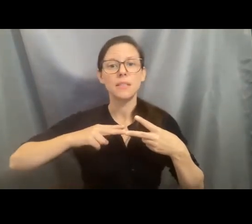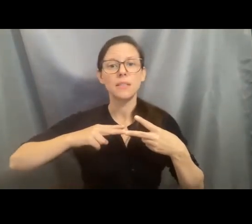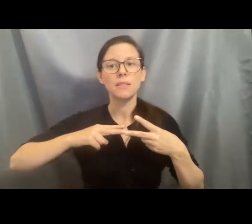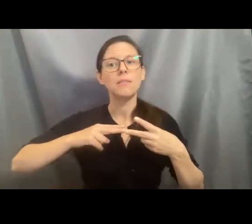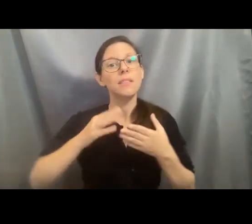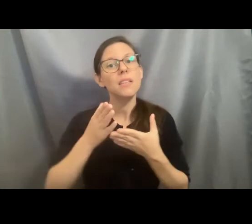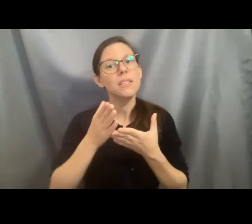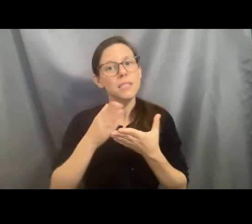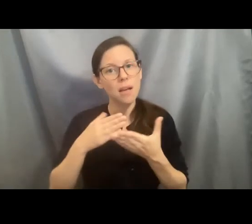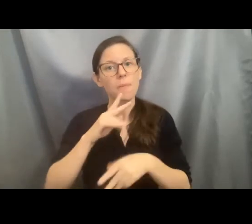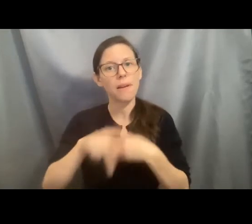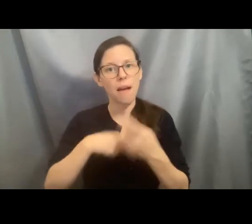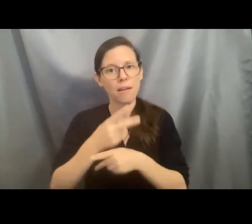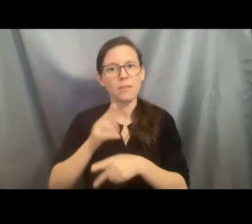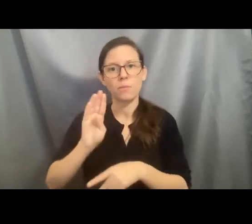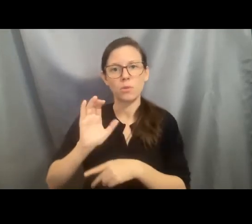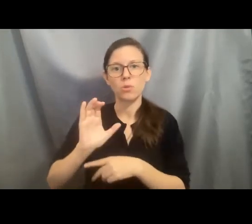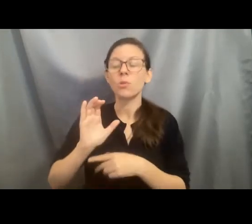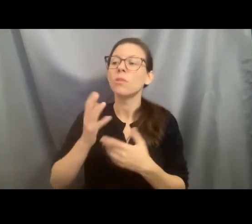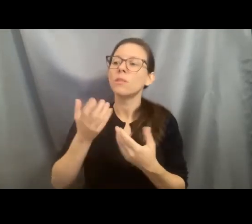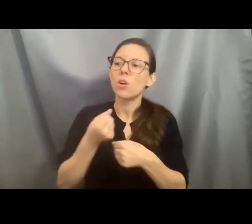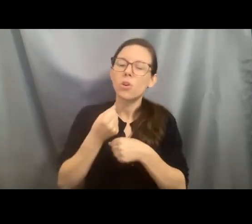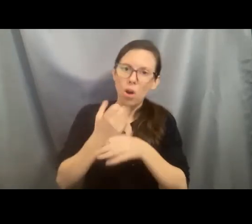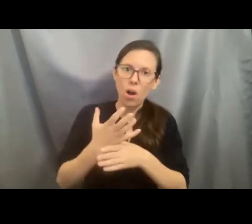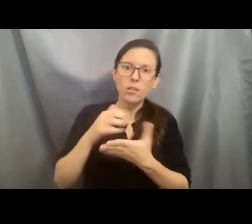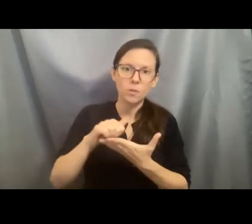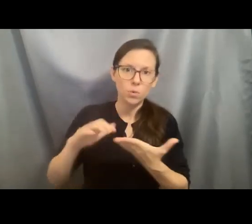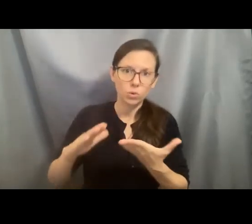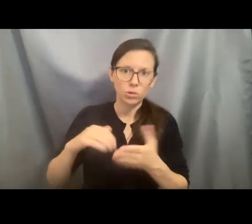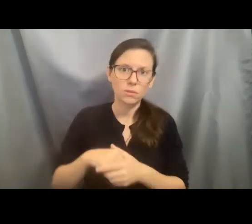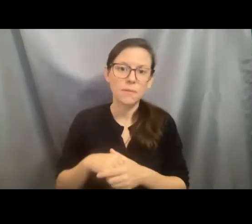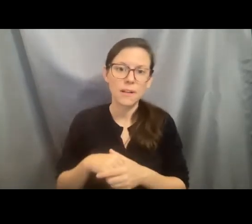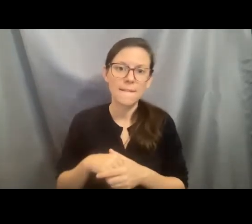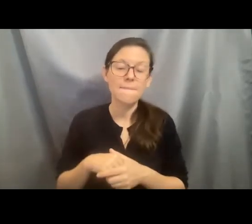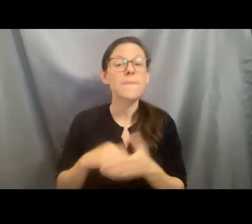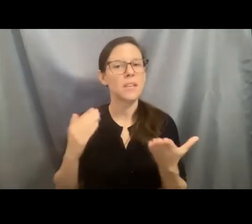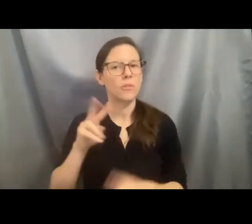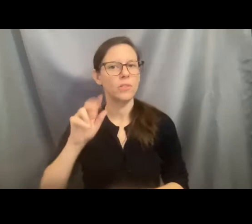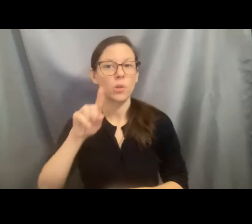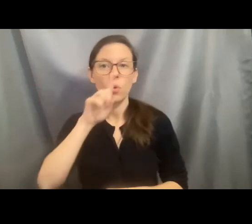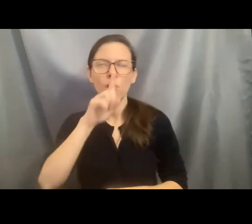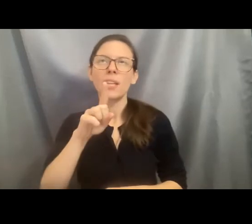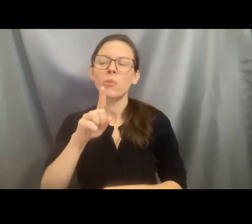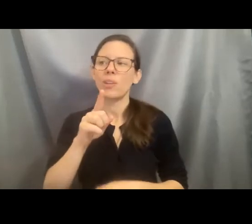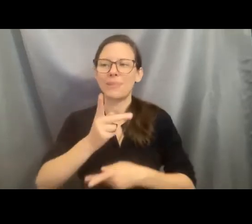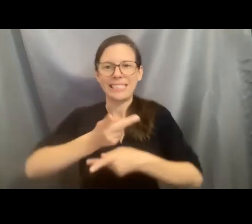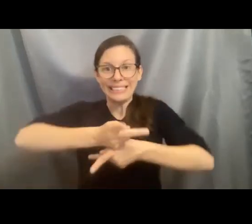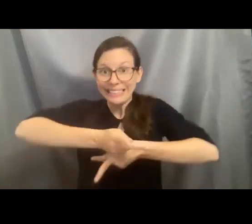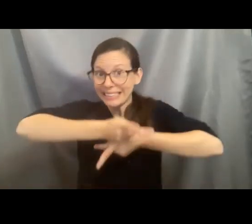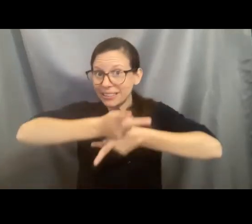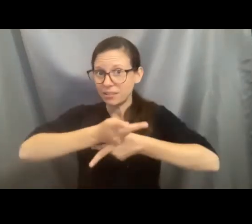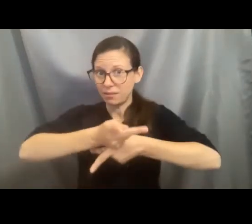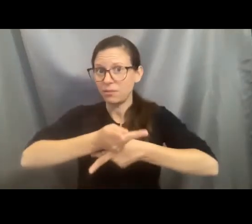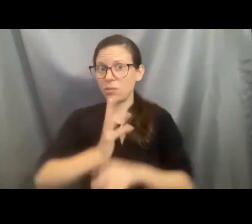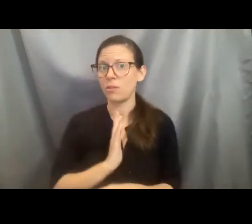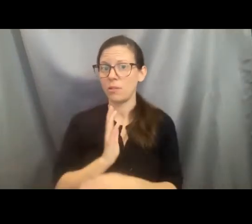are abortive, and there are, I mean, in Virginia, we have been very careful with our